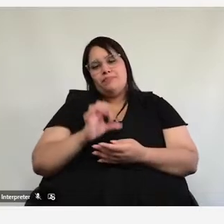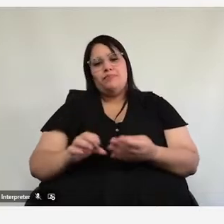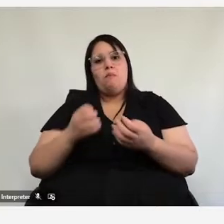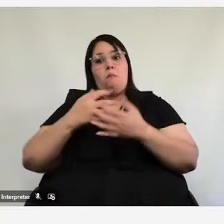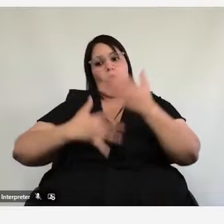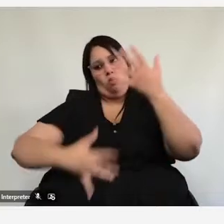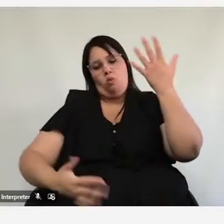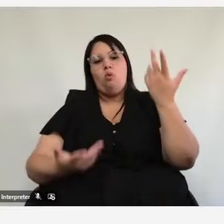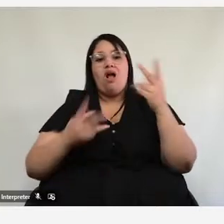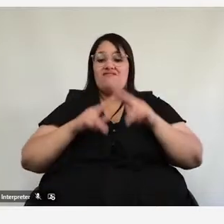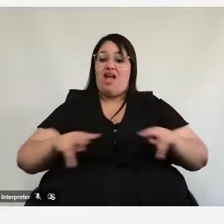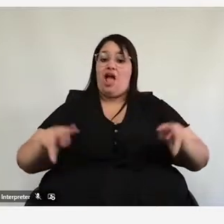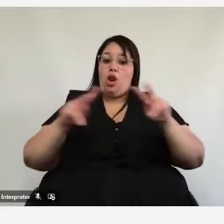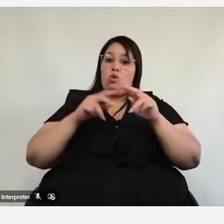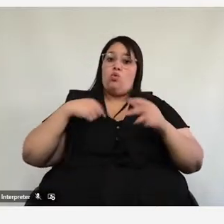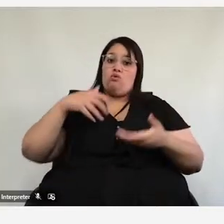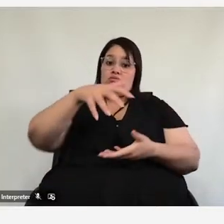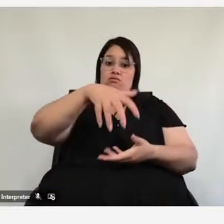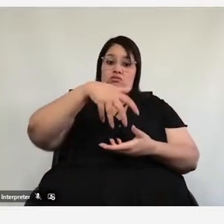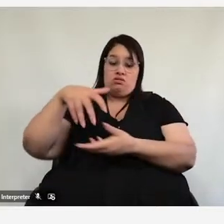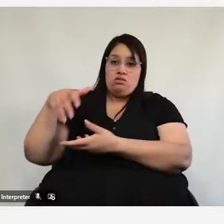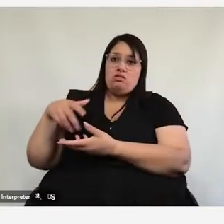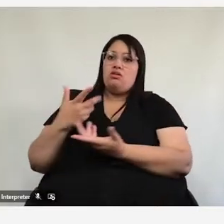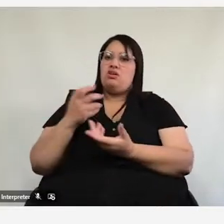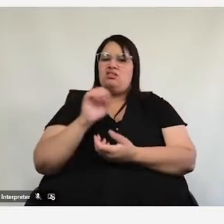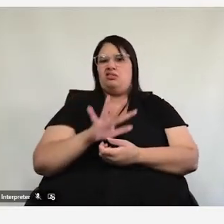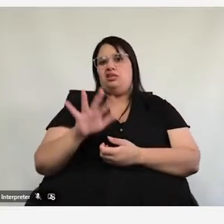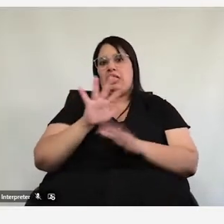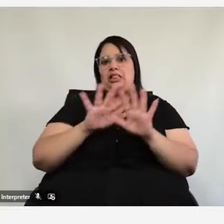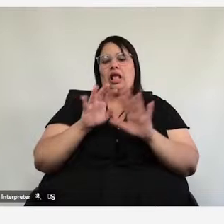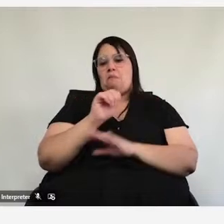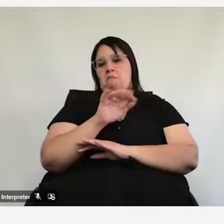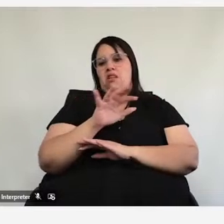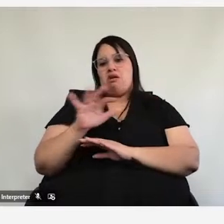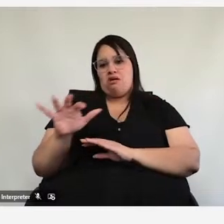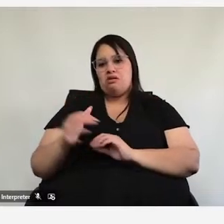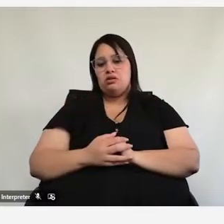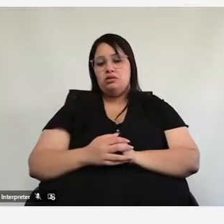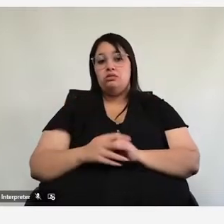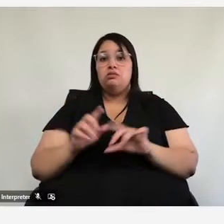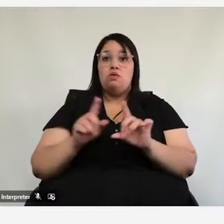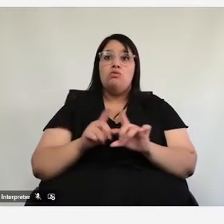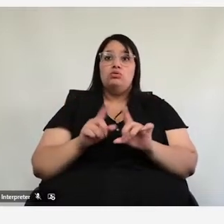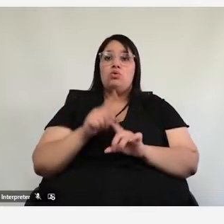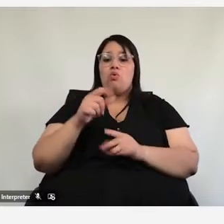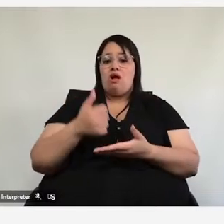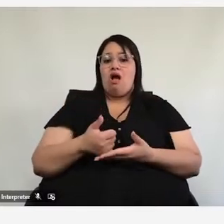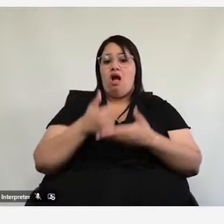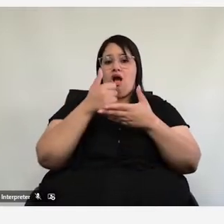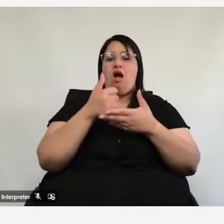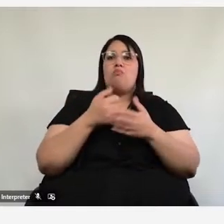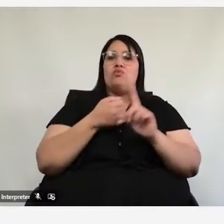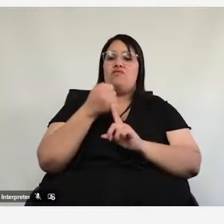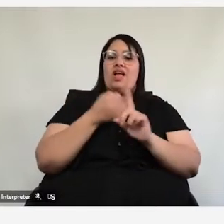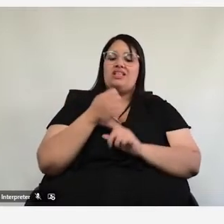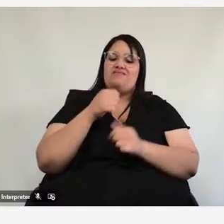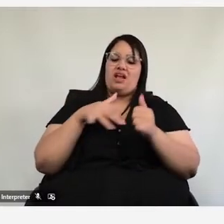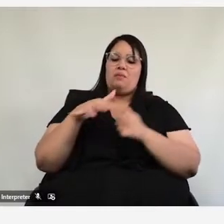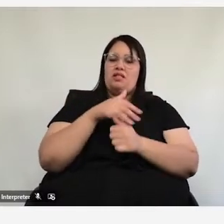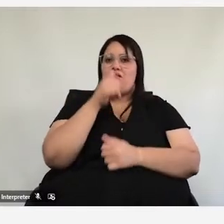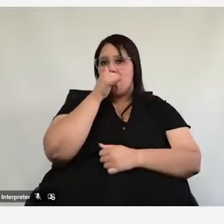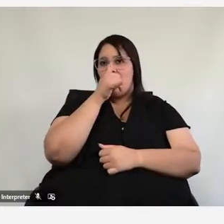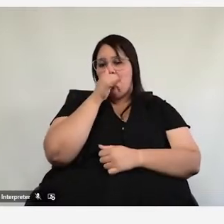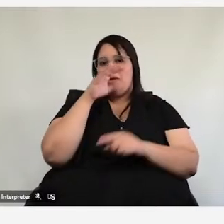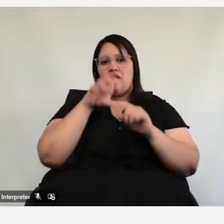various drugs that have been confiscated amounts to around 10 million rand. They've also assisted in combating environmental crimes and